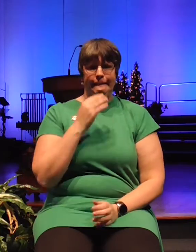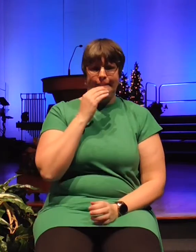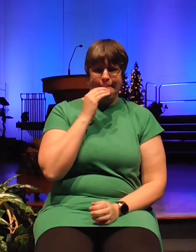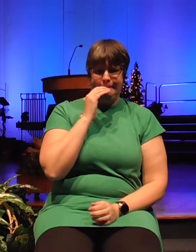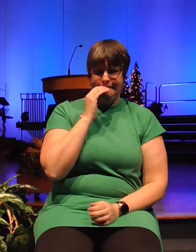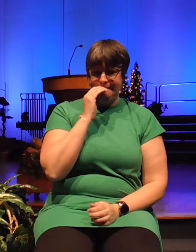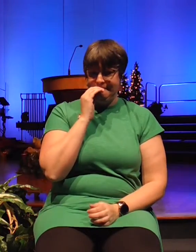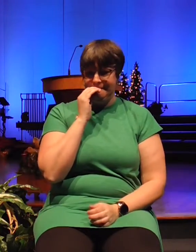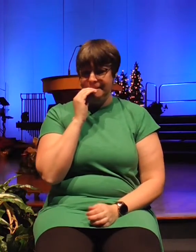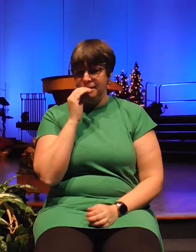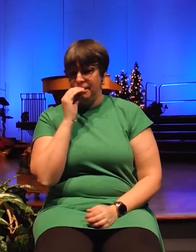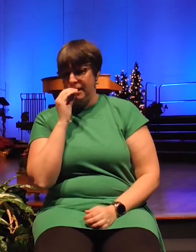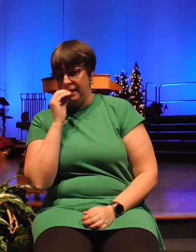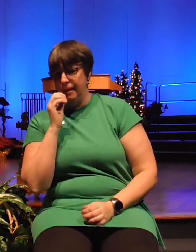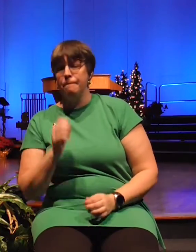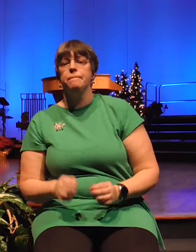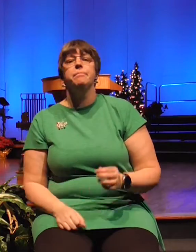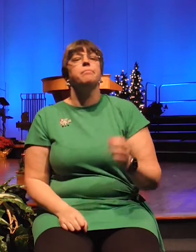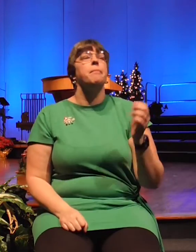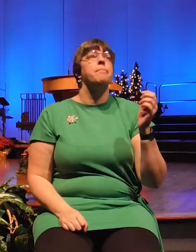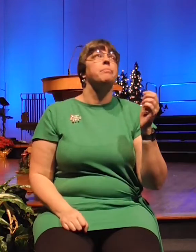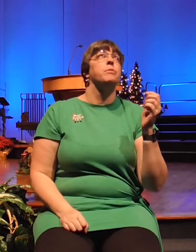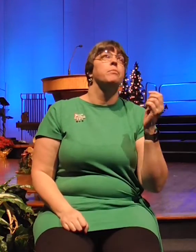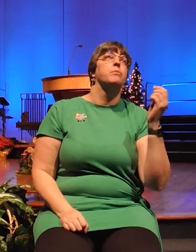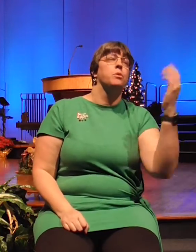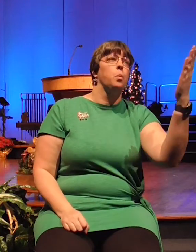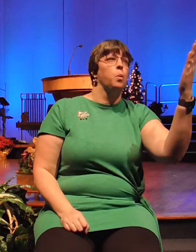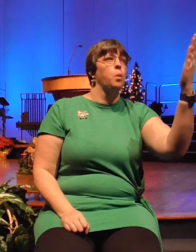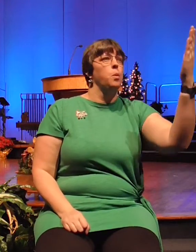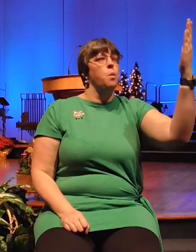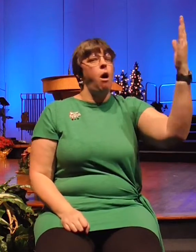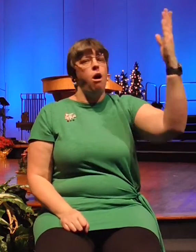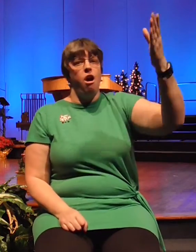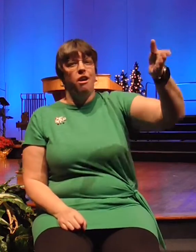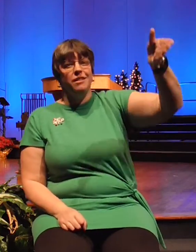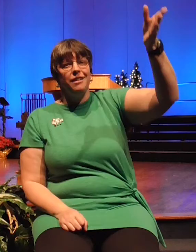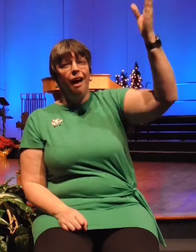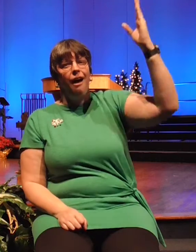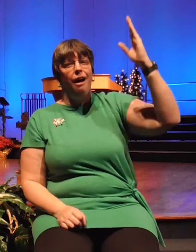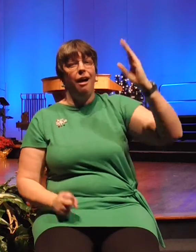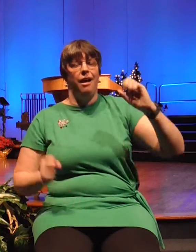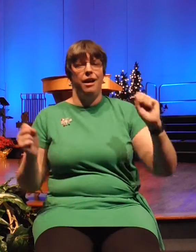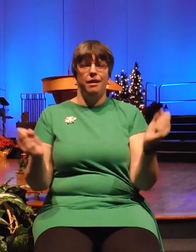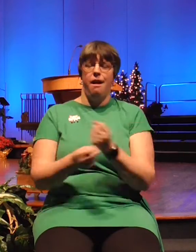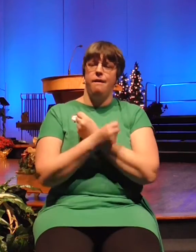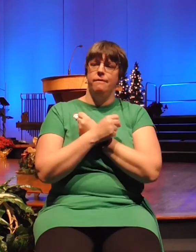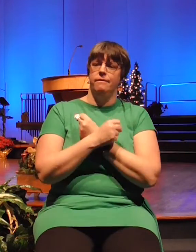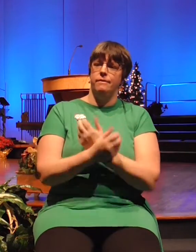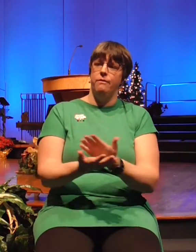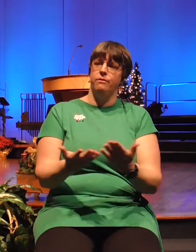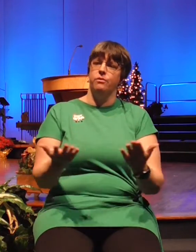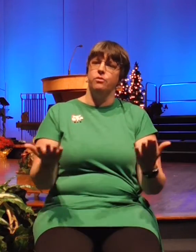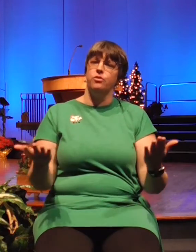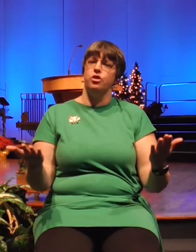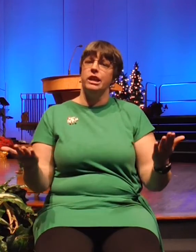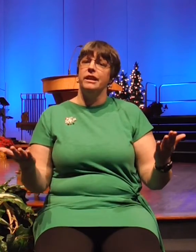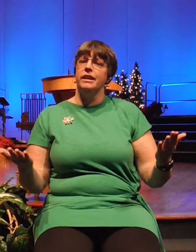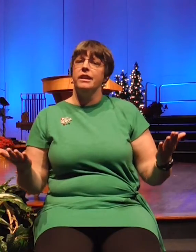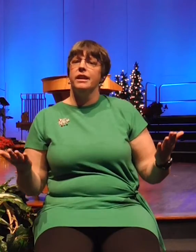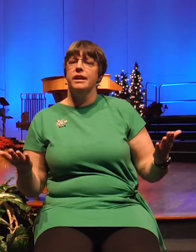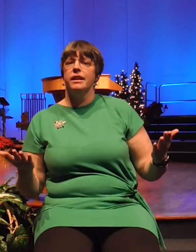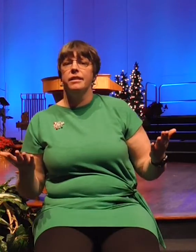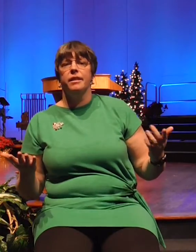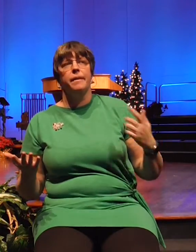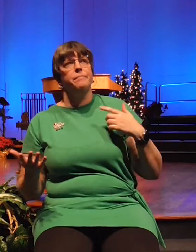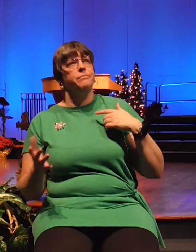You are God of everything. You